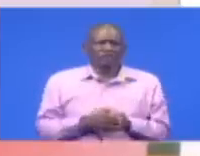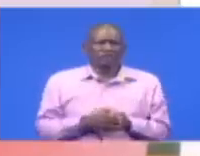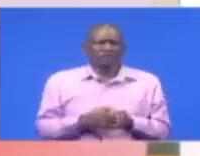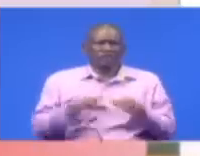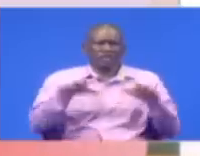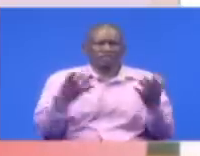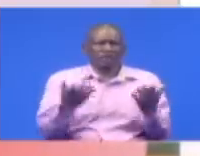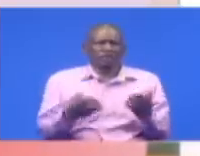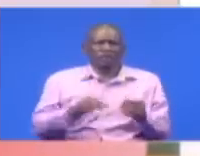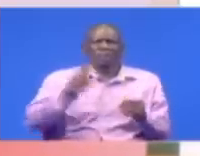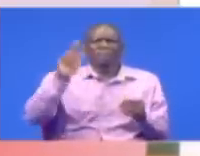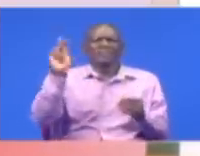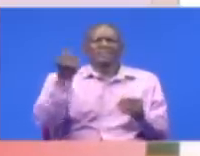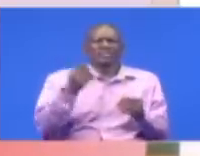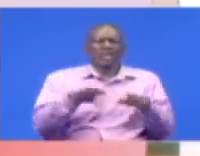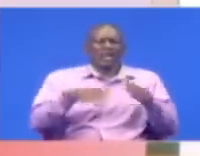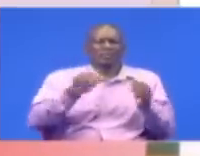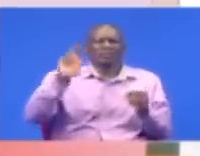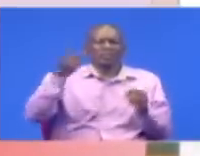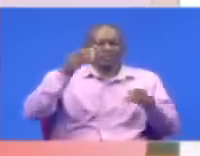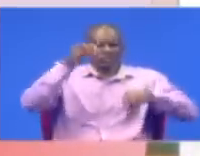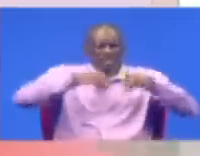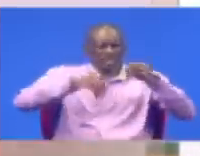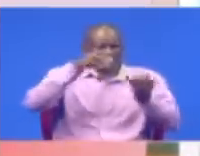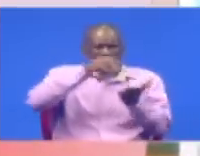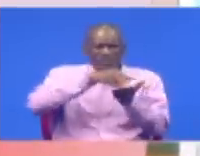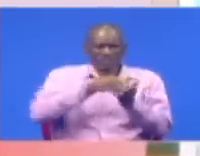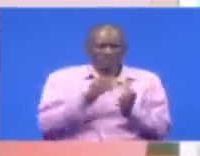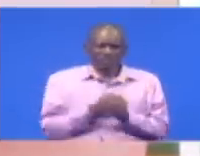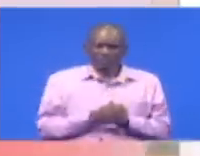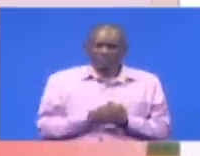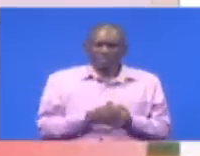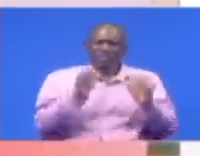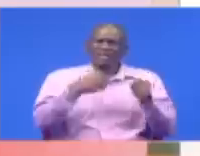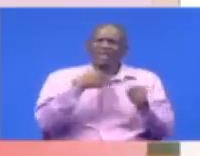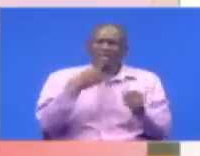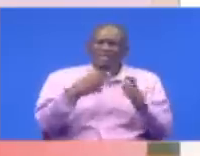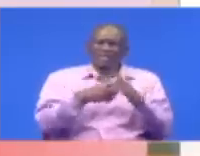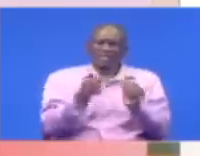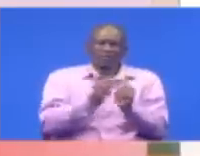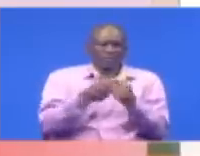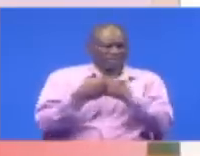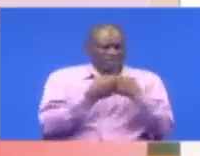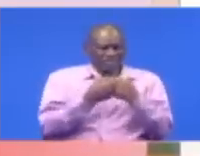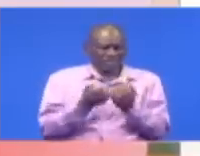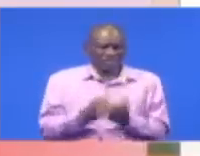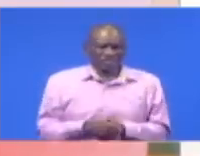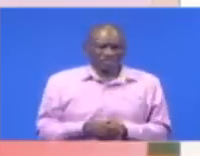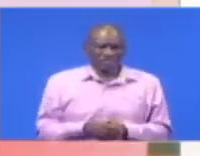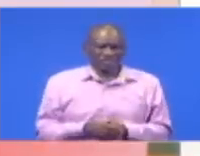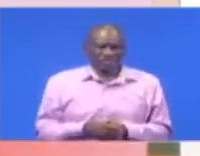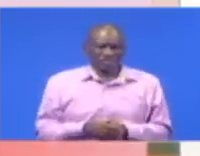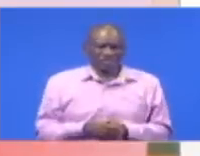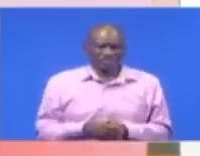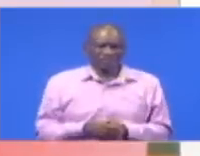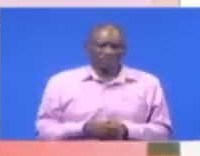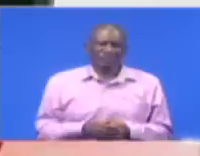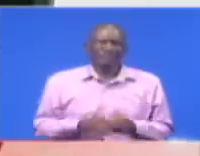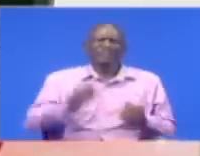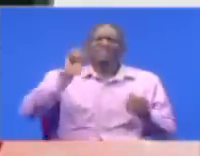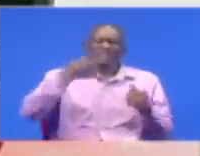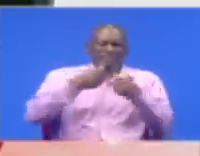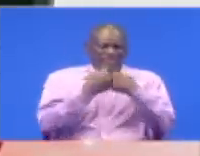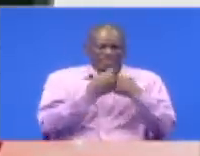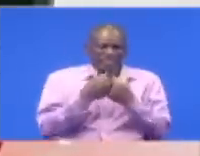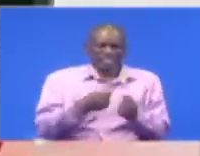As regards presidential election petitions, could I start off with the challenges? The first